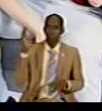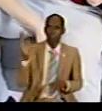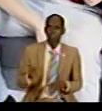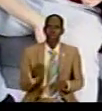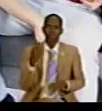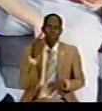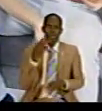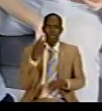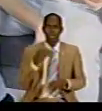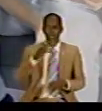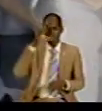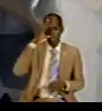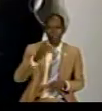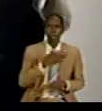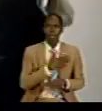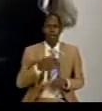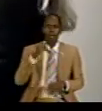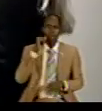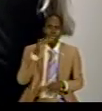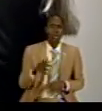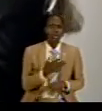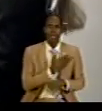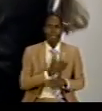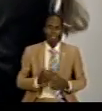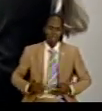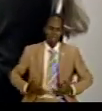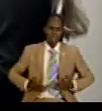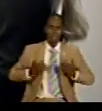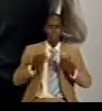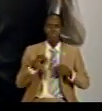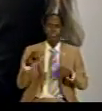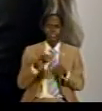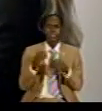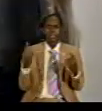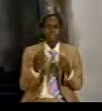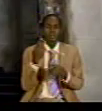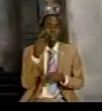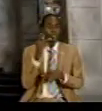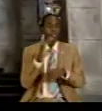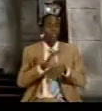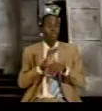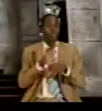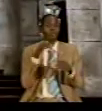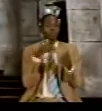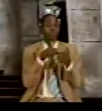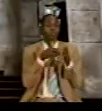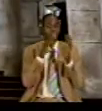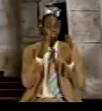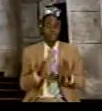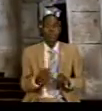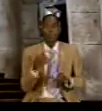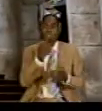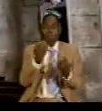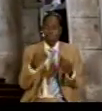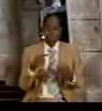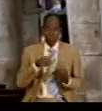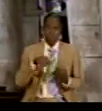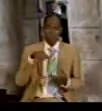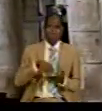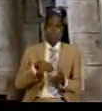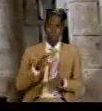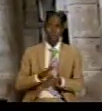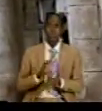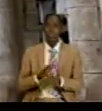the men and the women and they're living in sin, when you see churchgoers, even people that come to our church, and you see